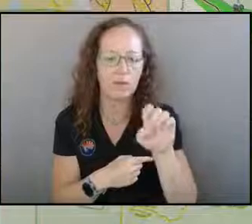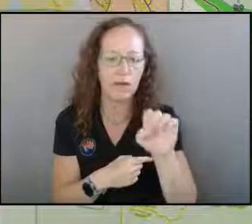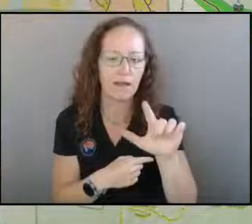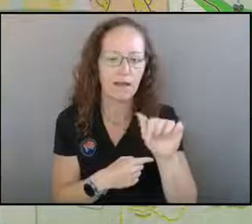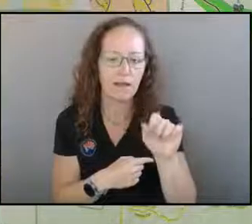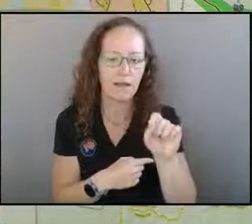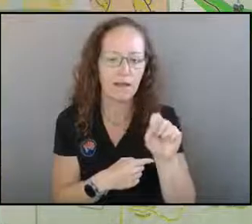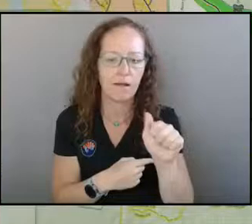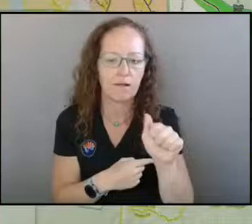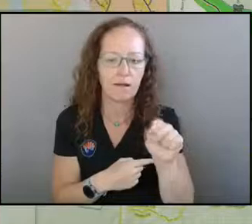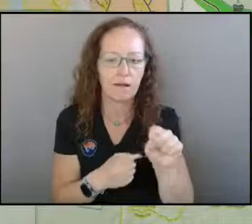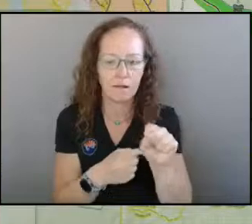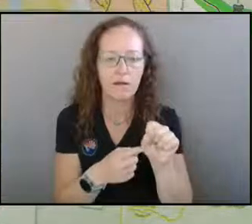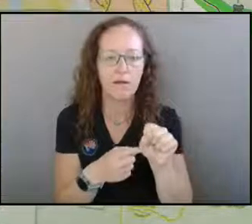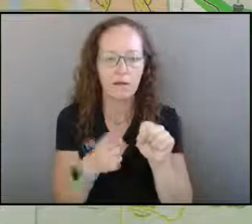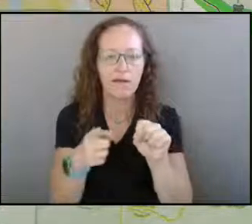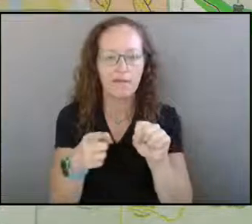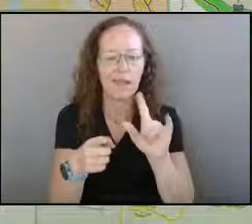where the roadblock is going to be.